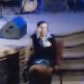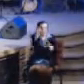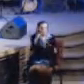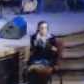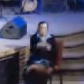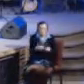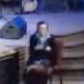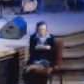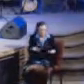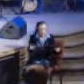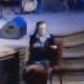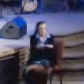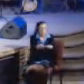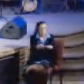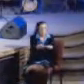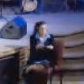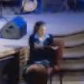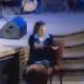huh?